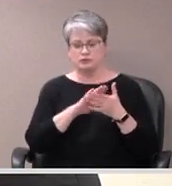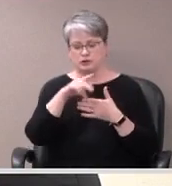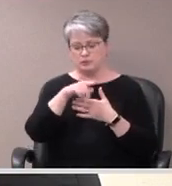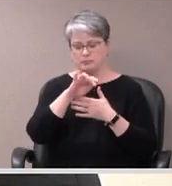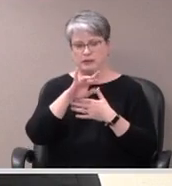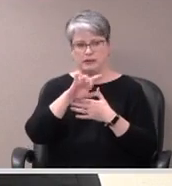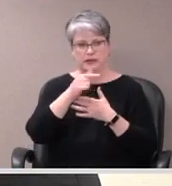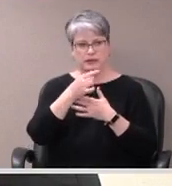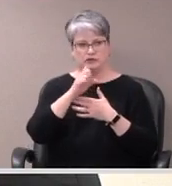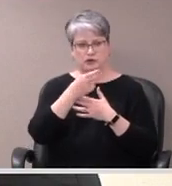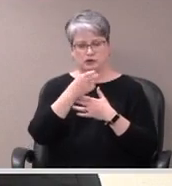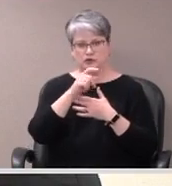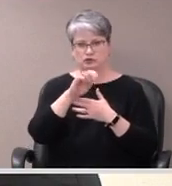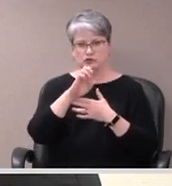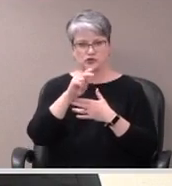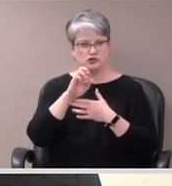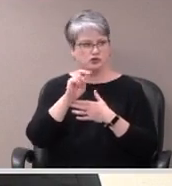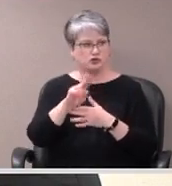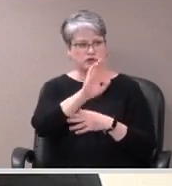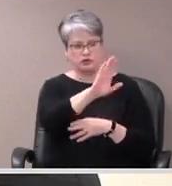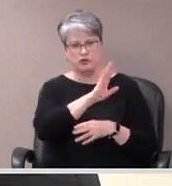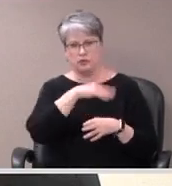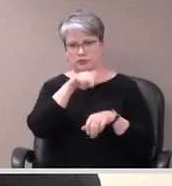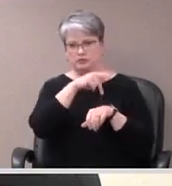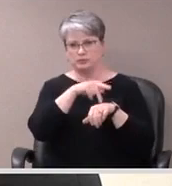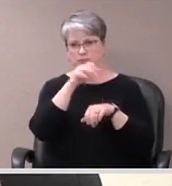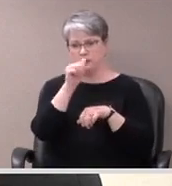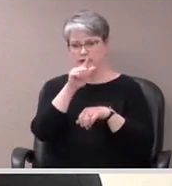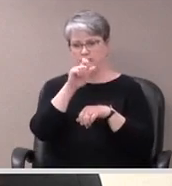Hertstern and her principal Alicia Dunn.